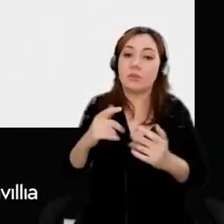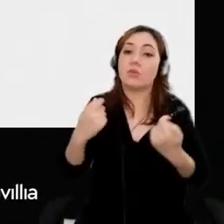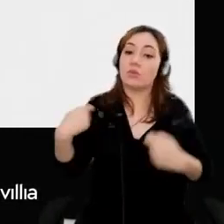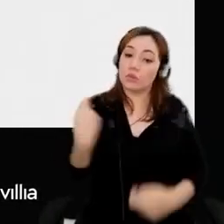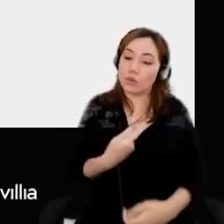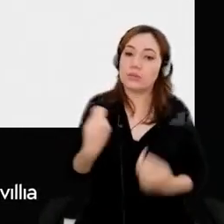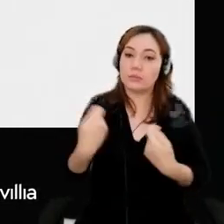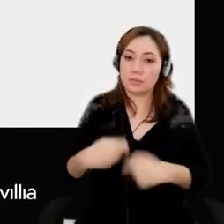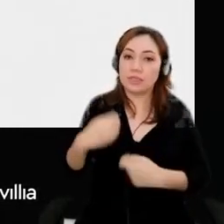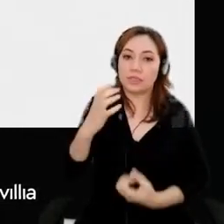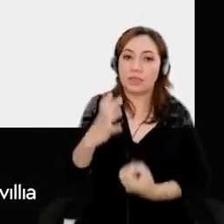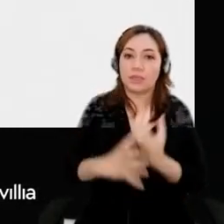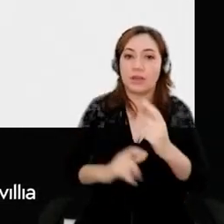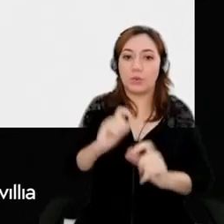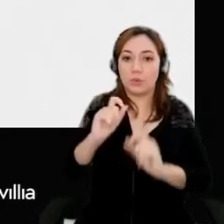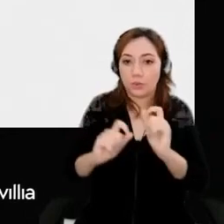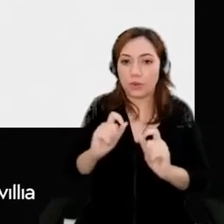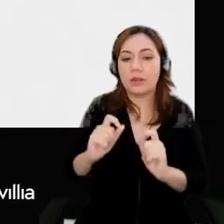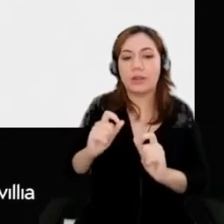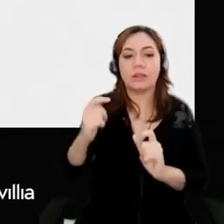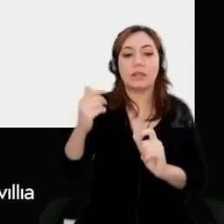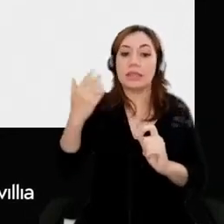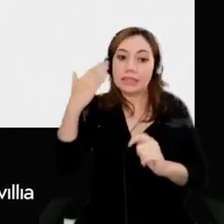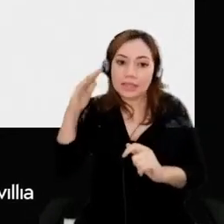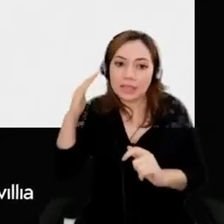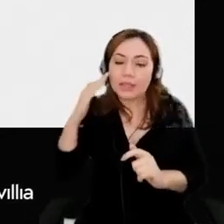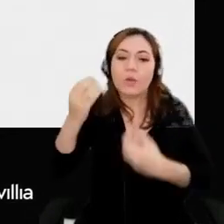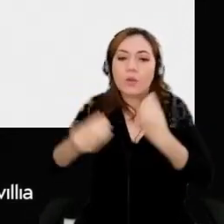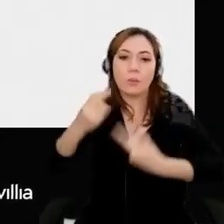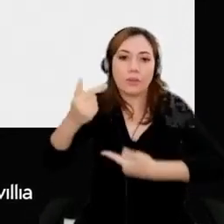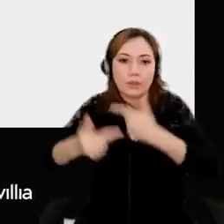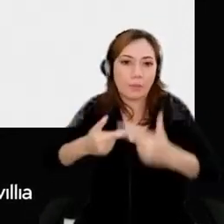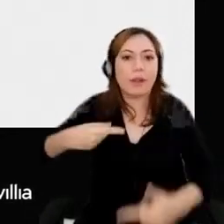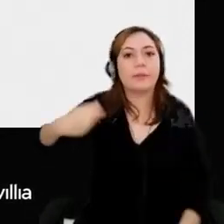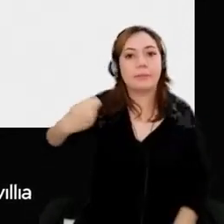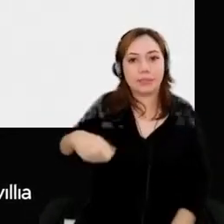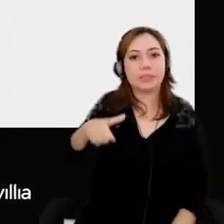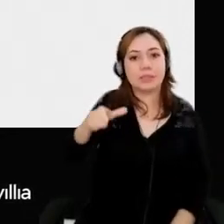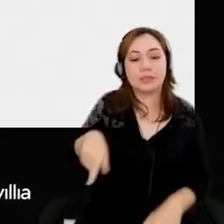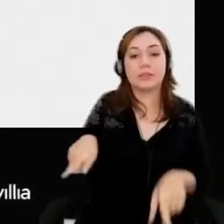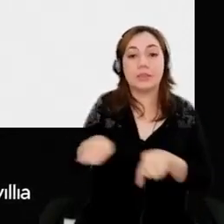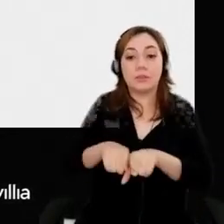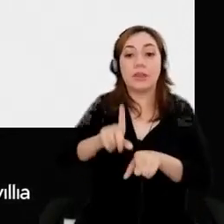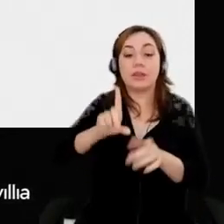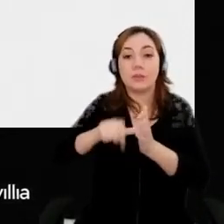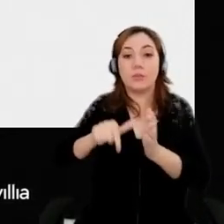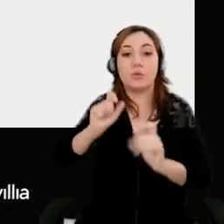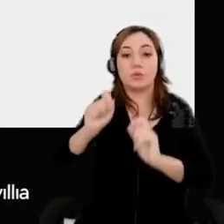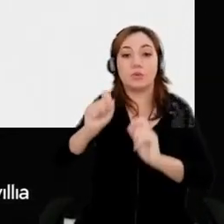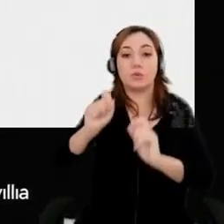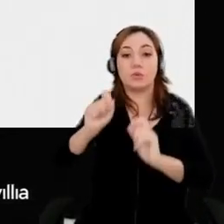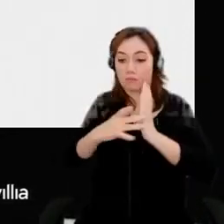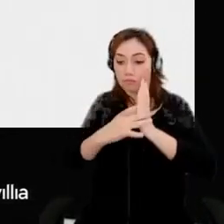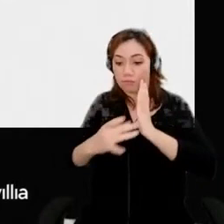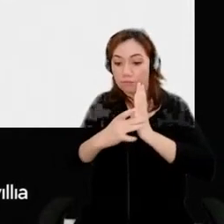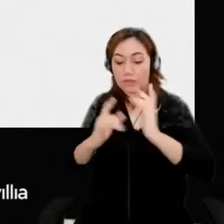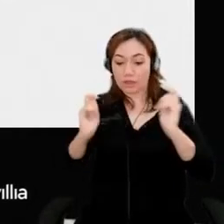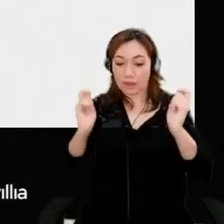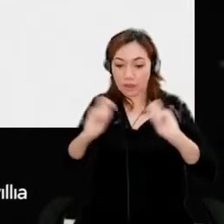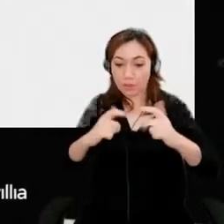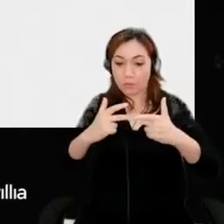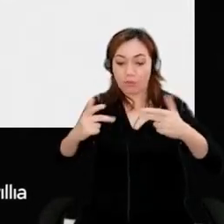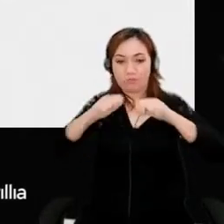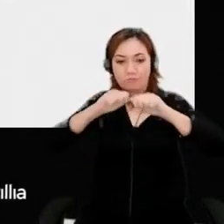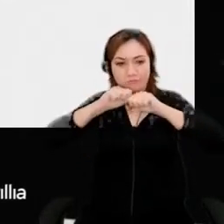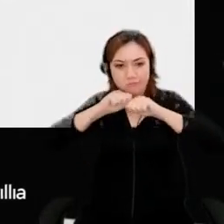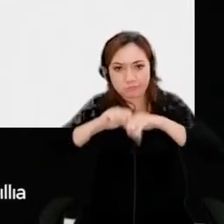to understand how it works. And then you spread the new competencies, the new capabilities across the organization, then the